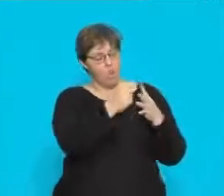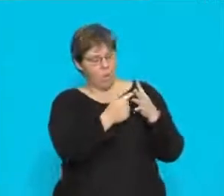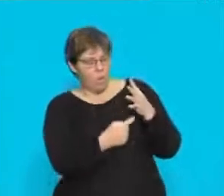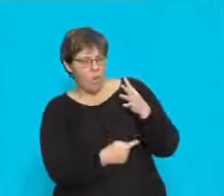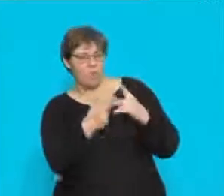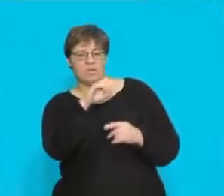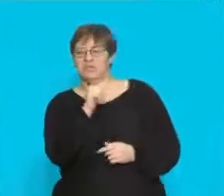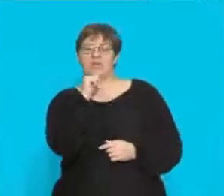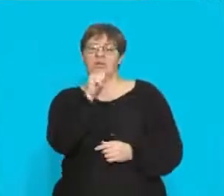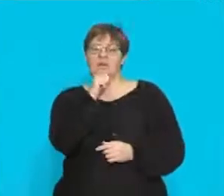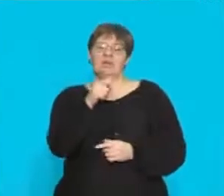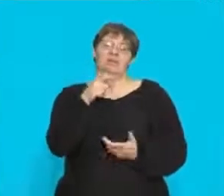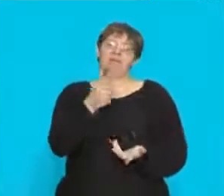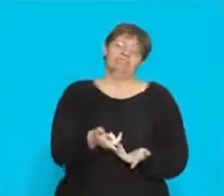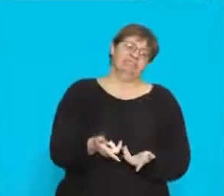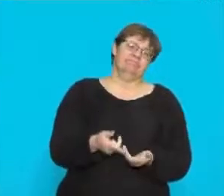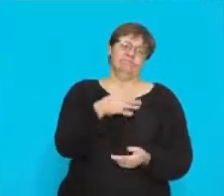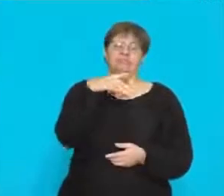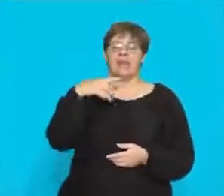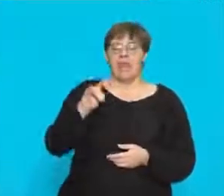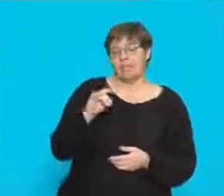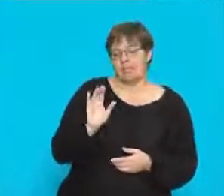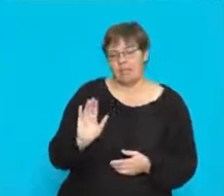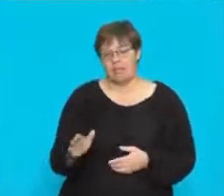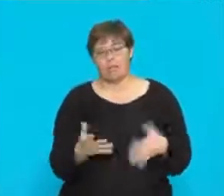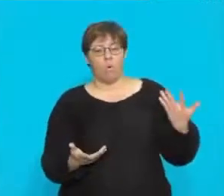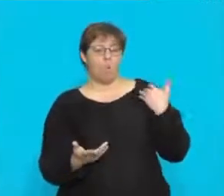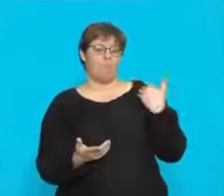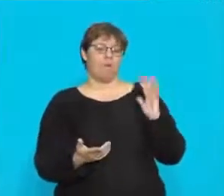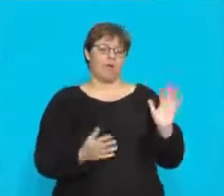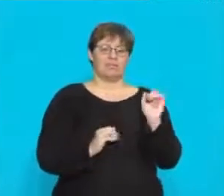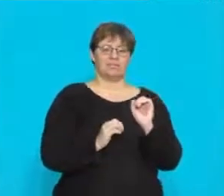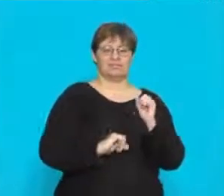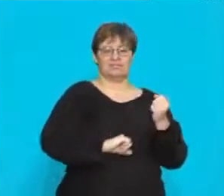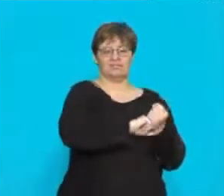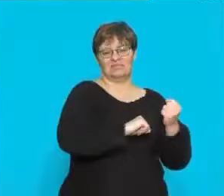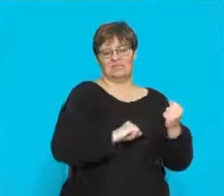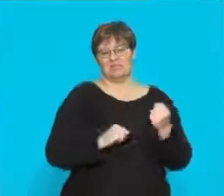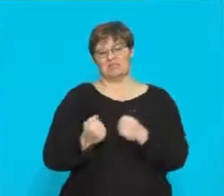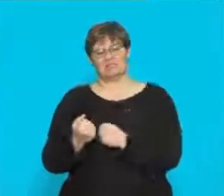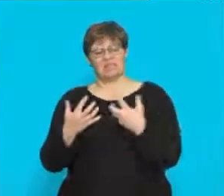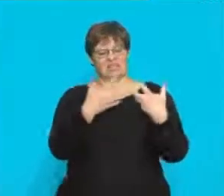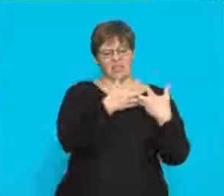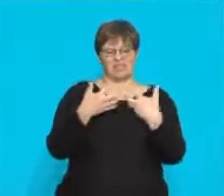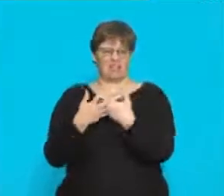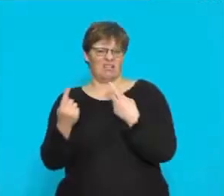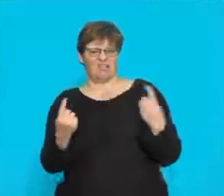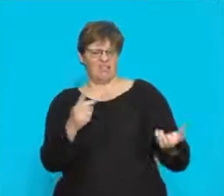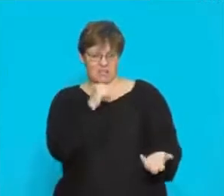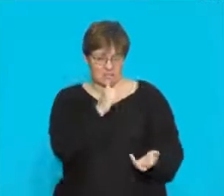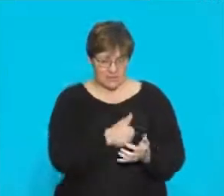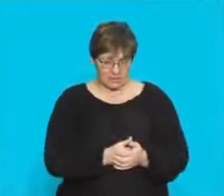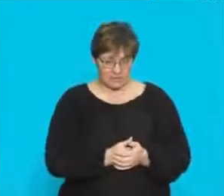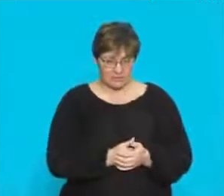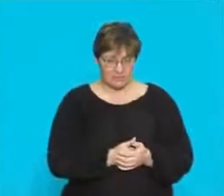all of protists, regardless of whether you are animal-like or plant-like. Right, now let's going to get into the